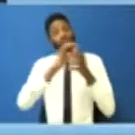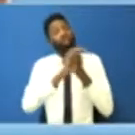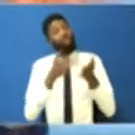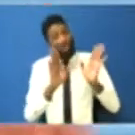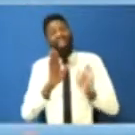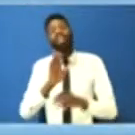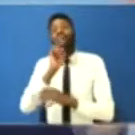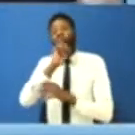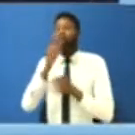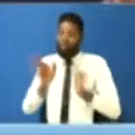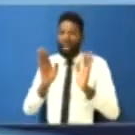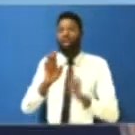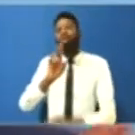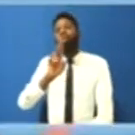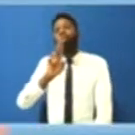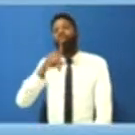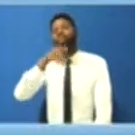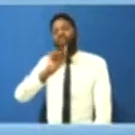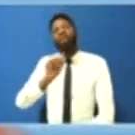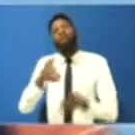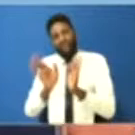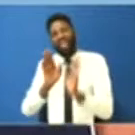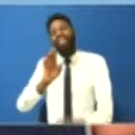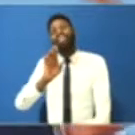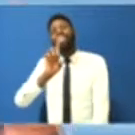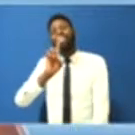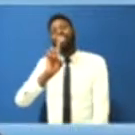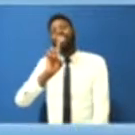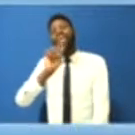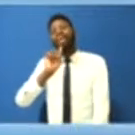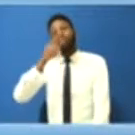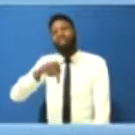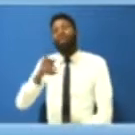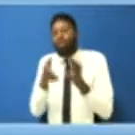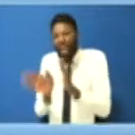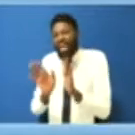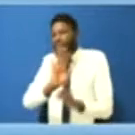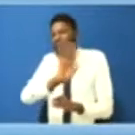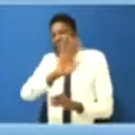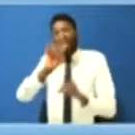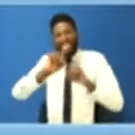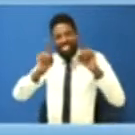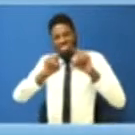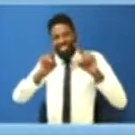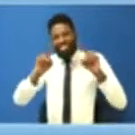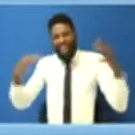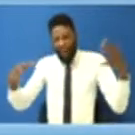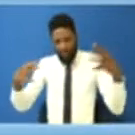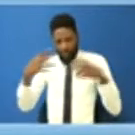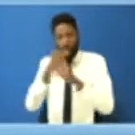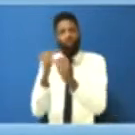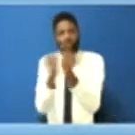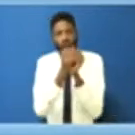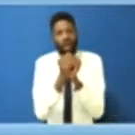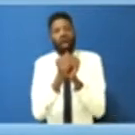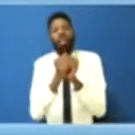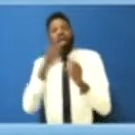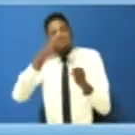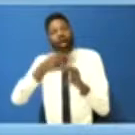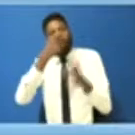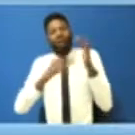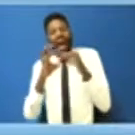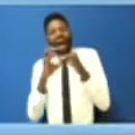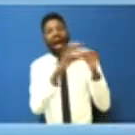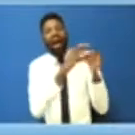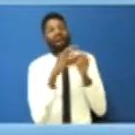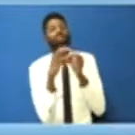we the up away the dap way we have fused that and that is the genius of this thing called as imyolan moja